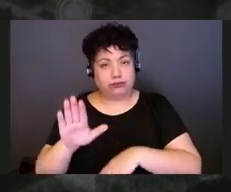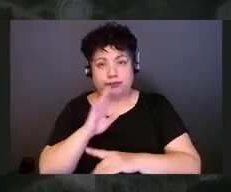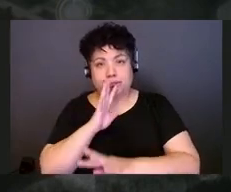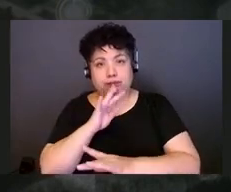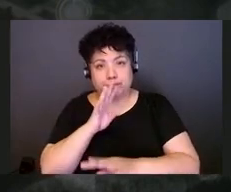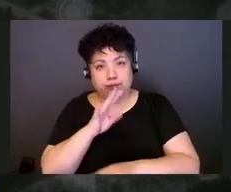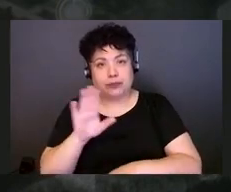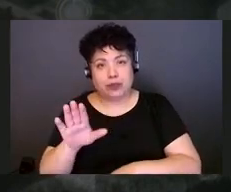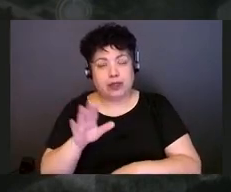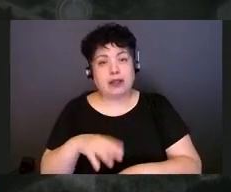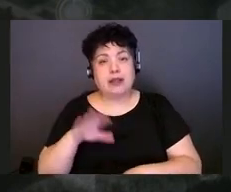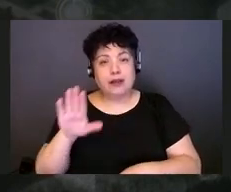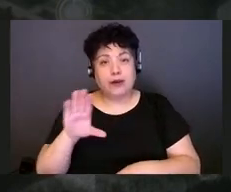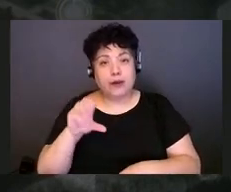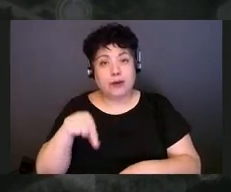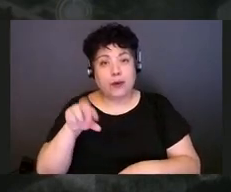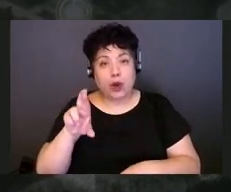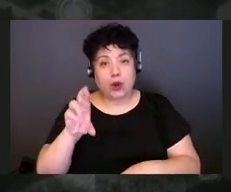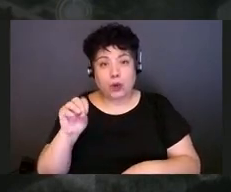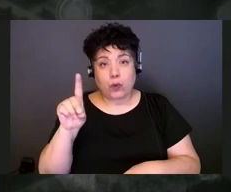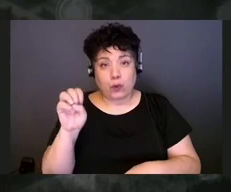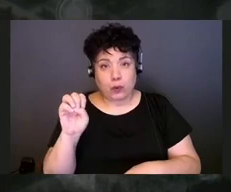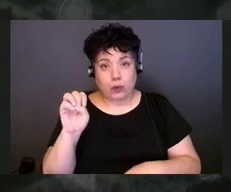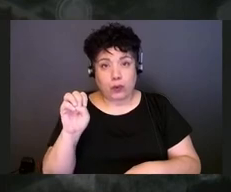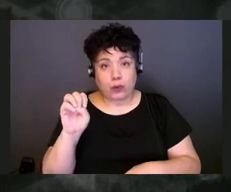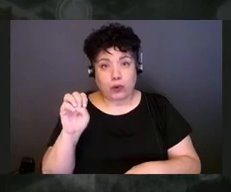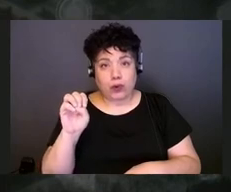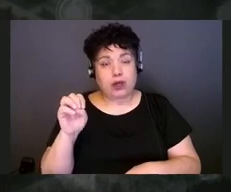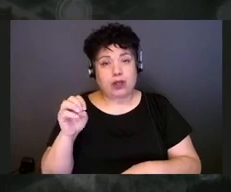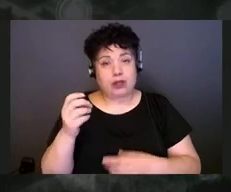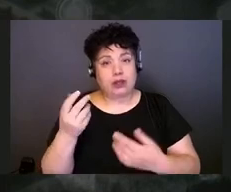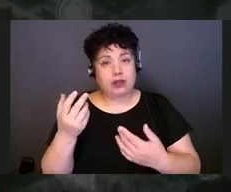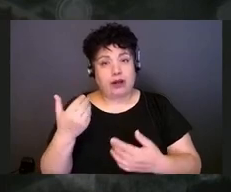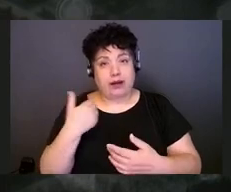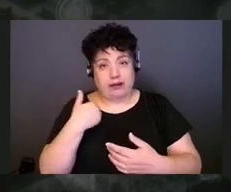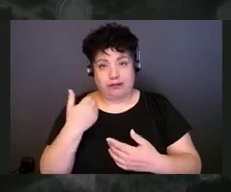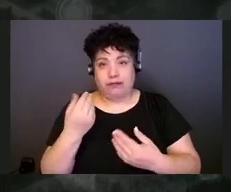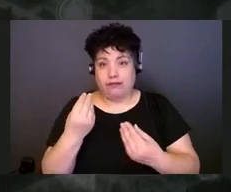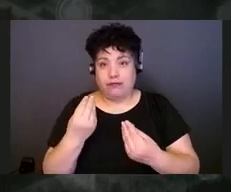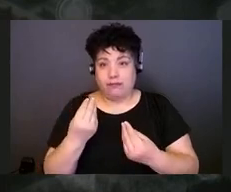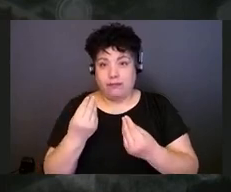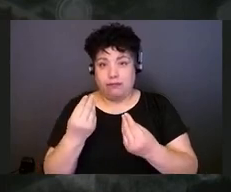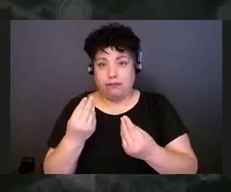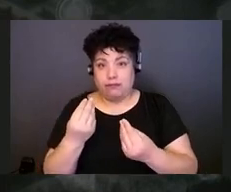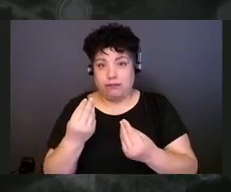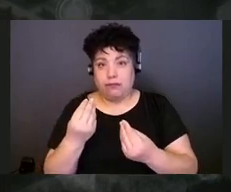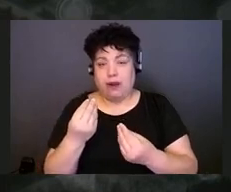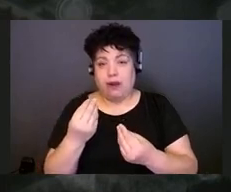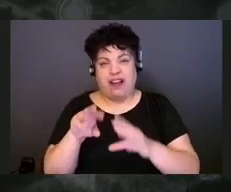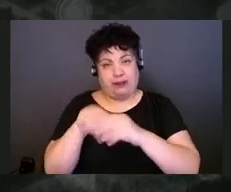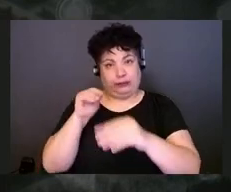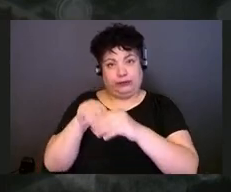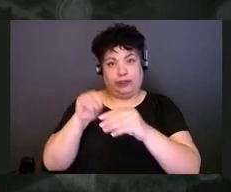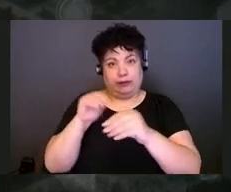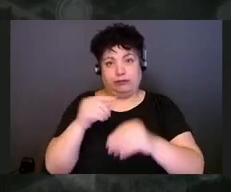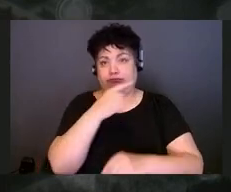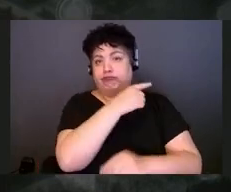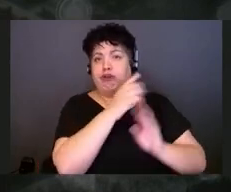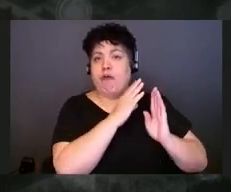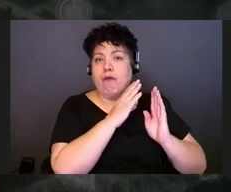scan the QR code provided. It's actually provided just outside the room. If there's anyone who